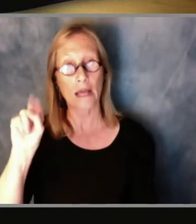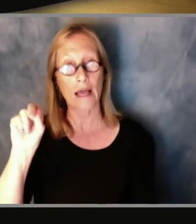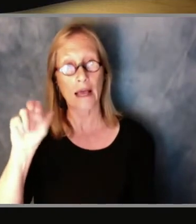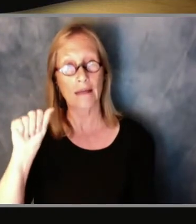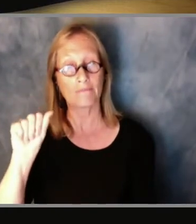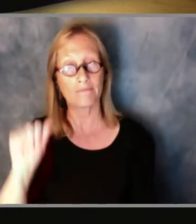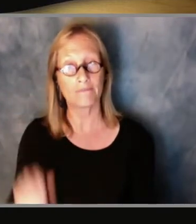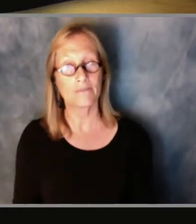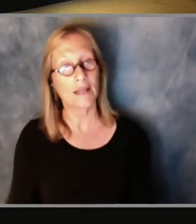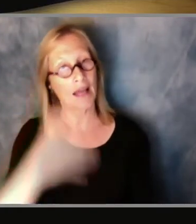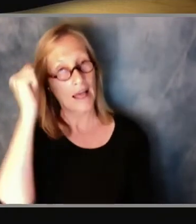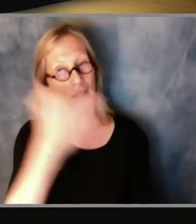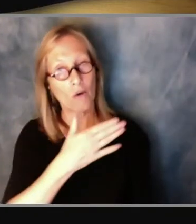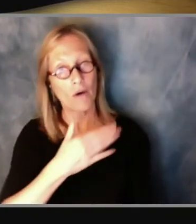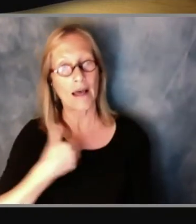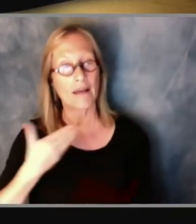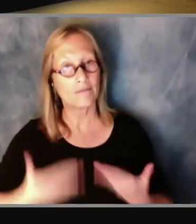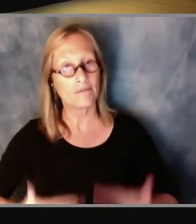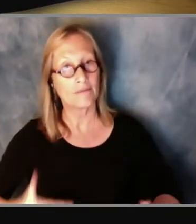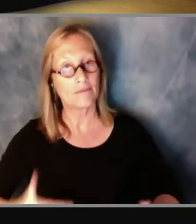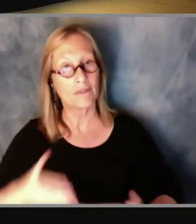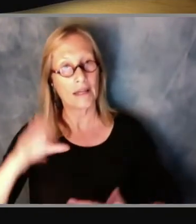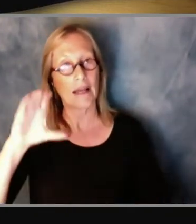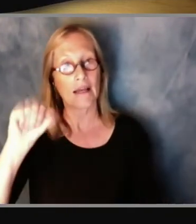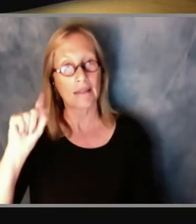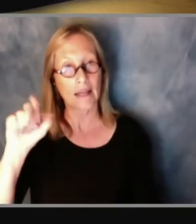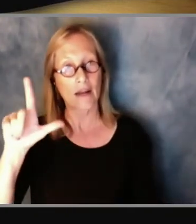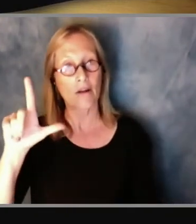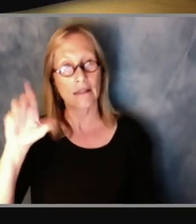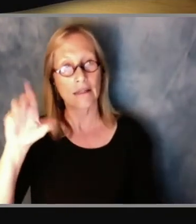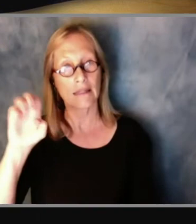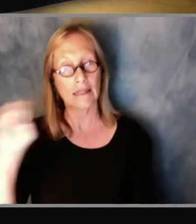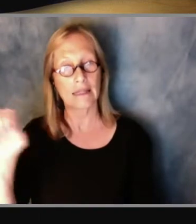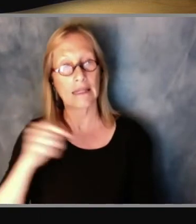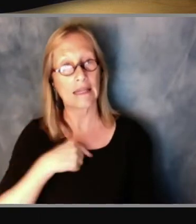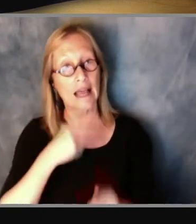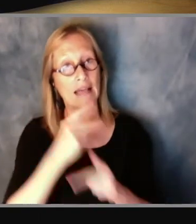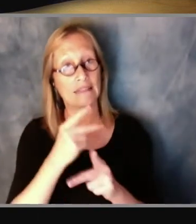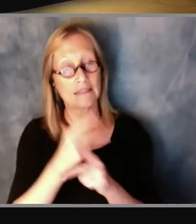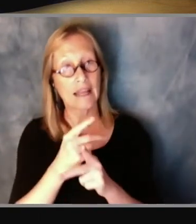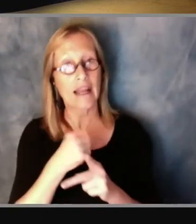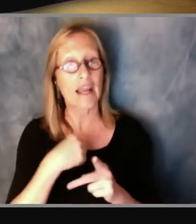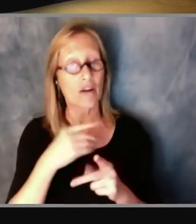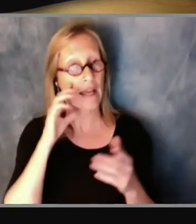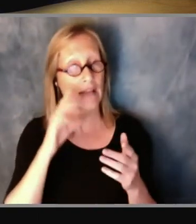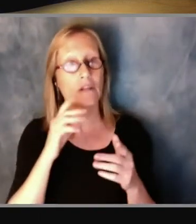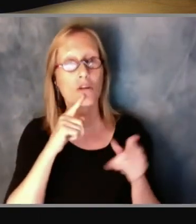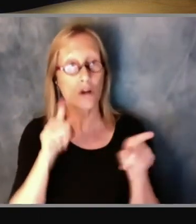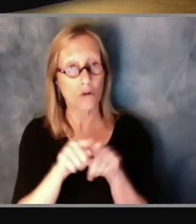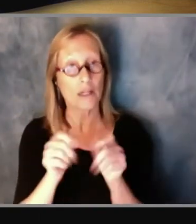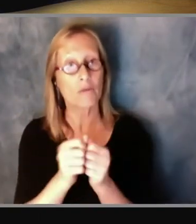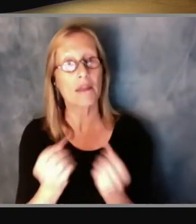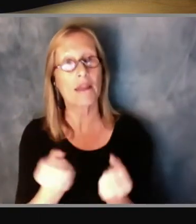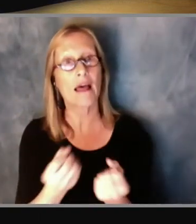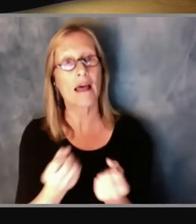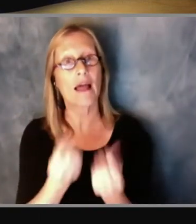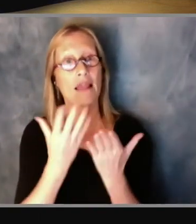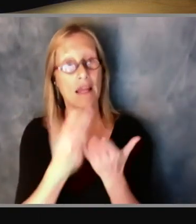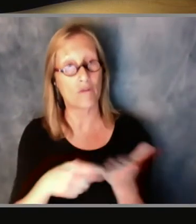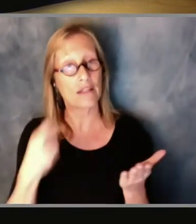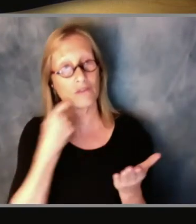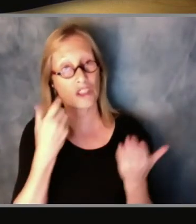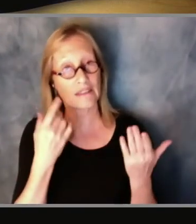Aloha, Carol Lee Kamekona here. I kako a lot of what has already been said. I agree that we need to jumpstart